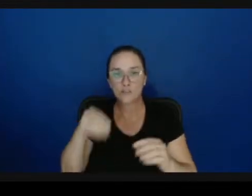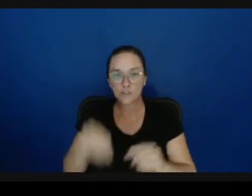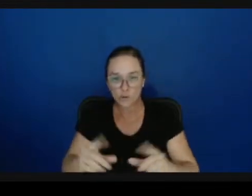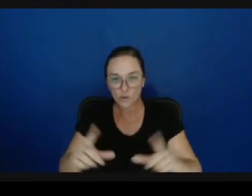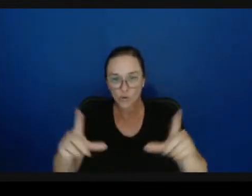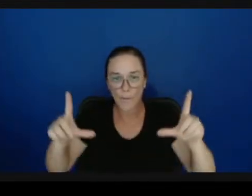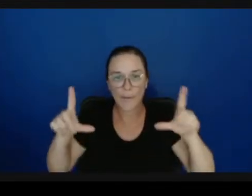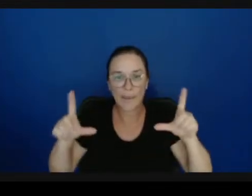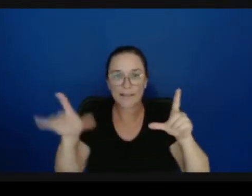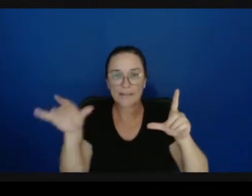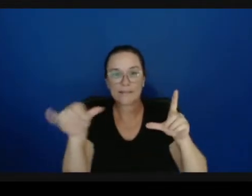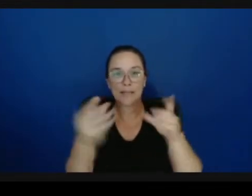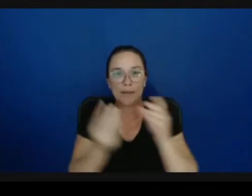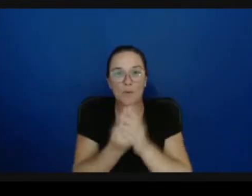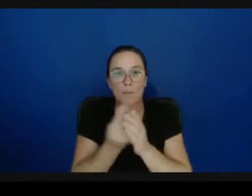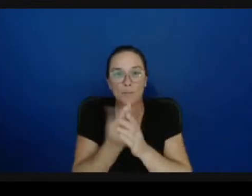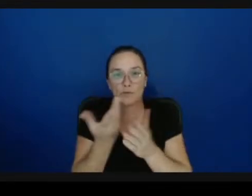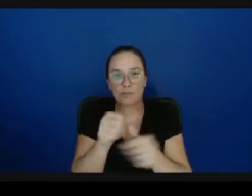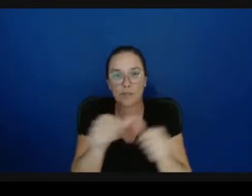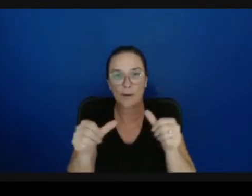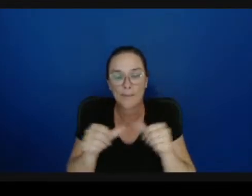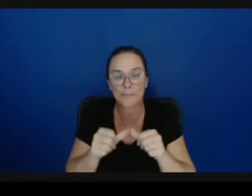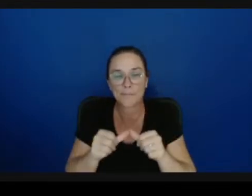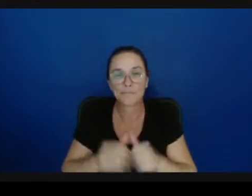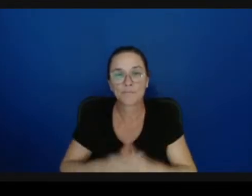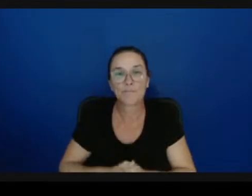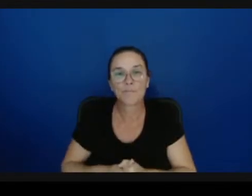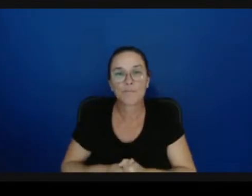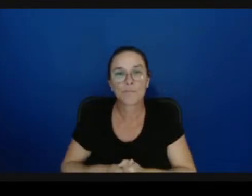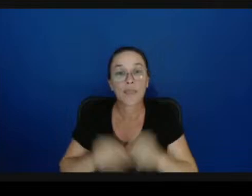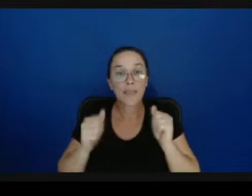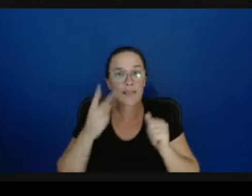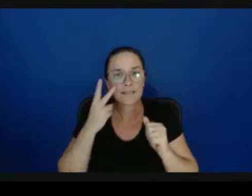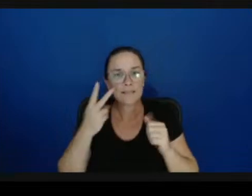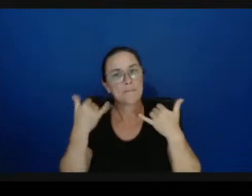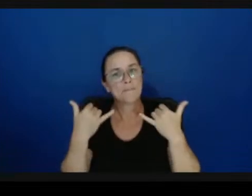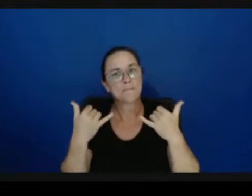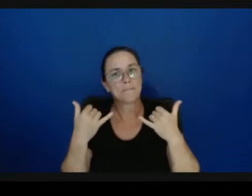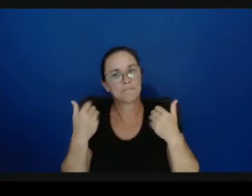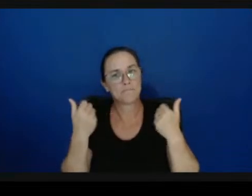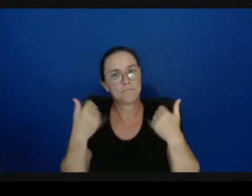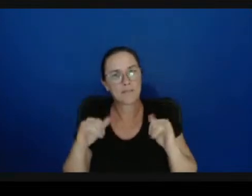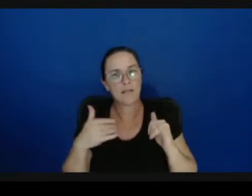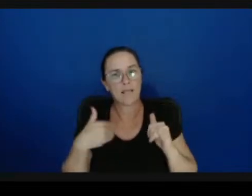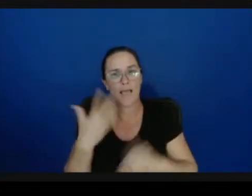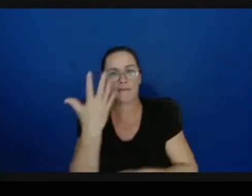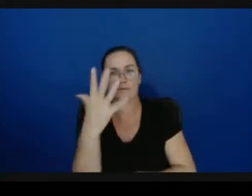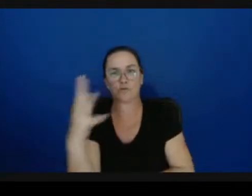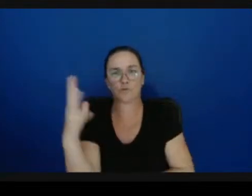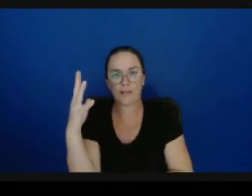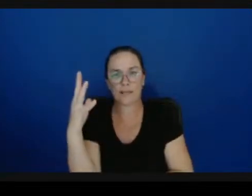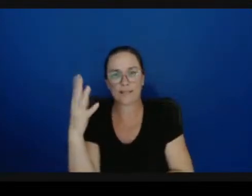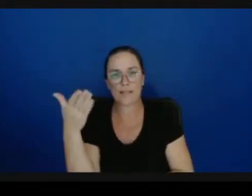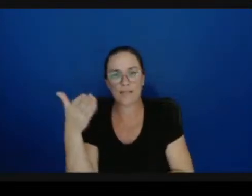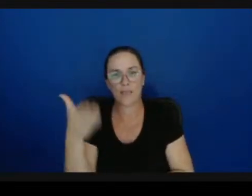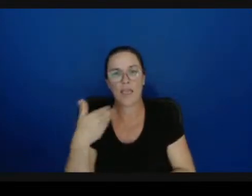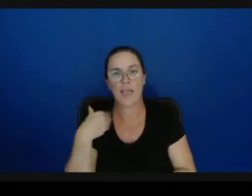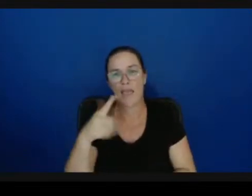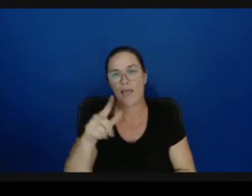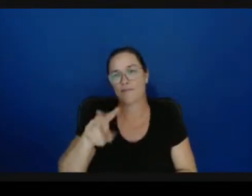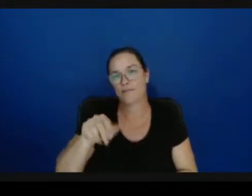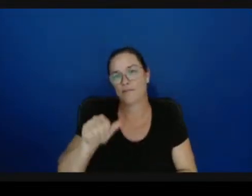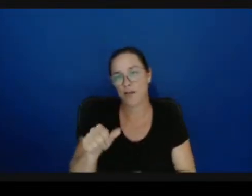eruption, but down low, so you can see many standing trees still. And if you look closely, there's lava tree casts around the bases of these